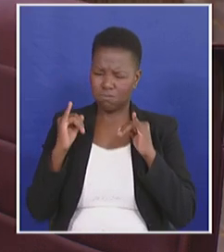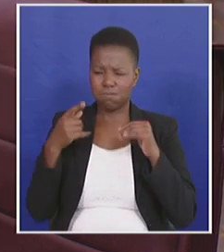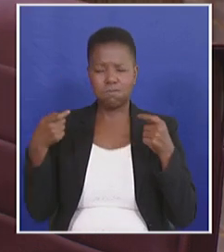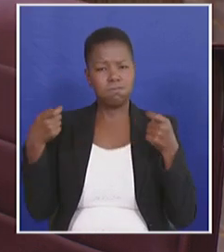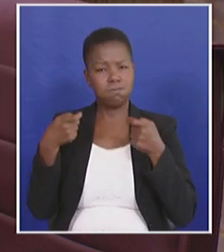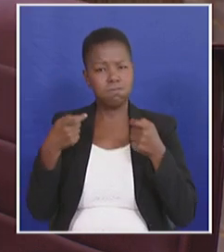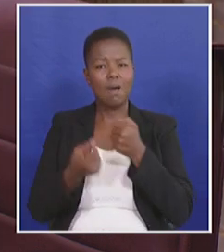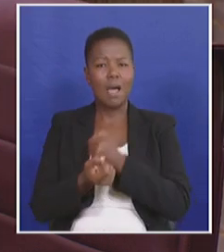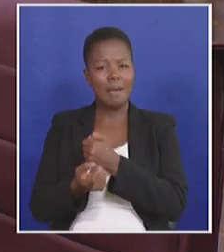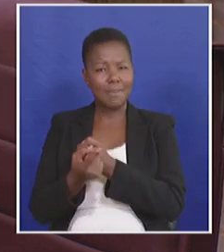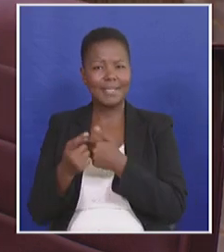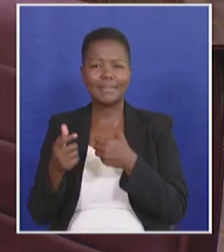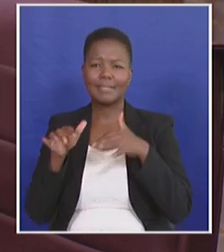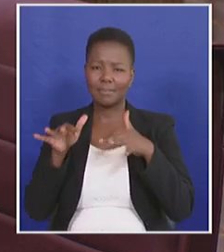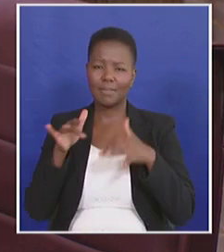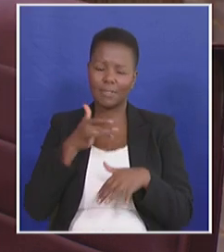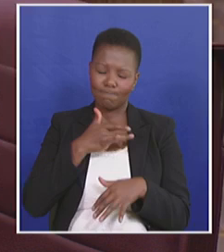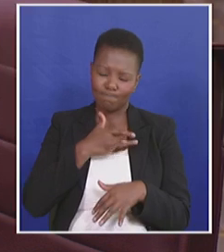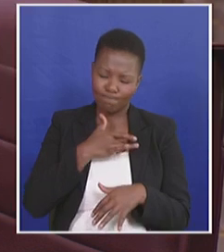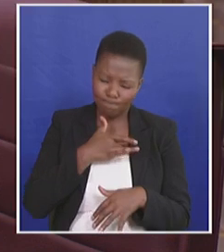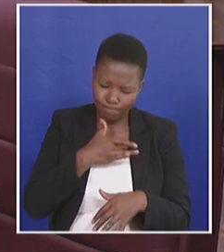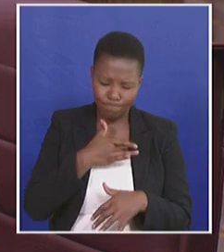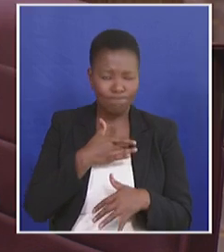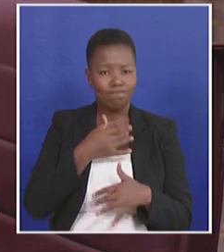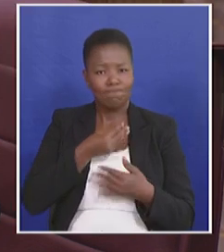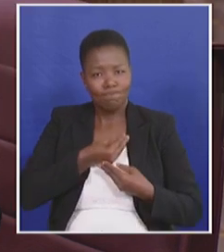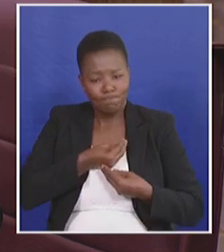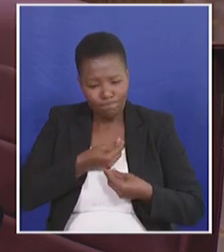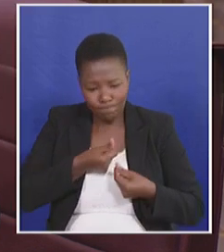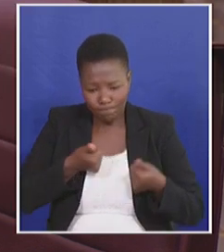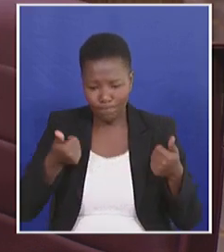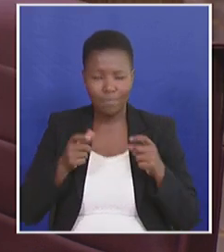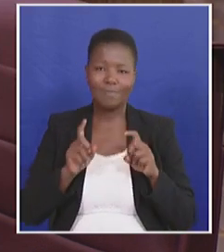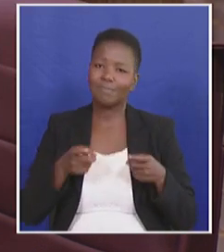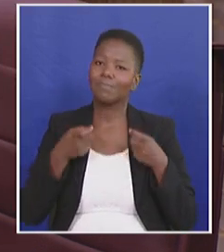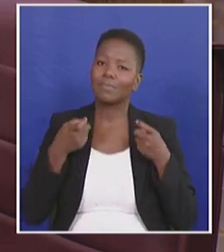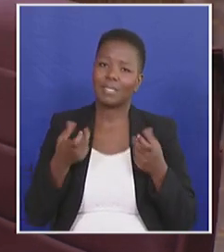lot of wounds that are difficult to heal without knowing exactly what happened.